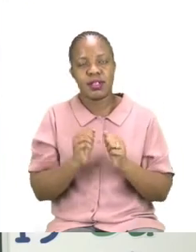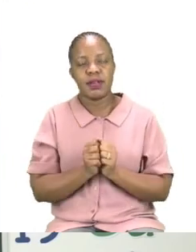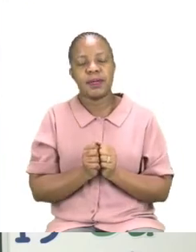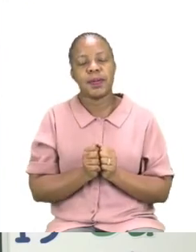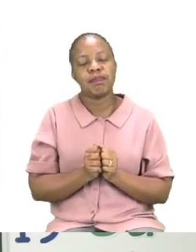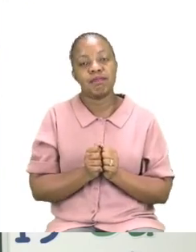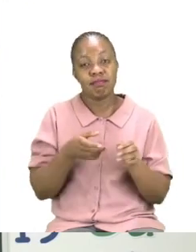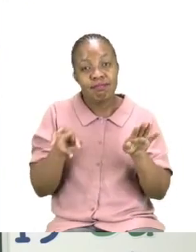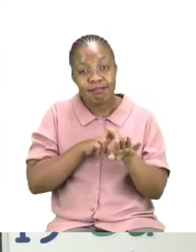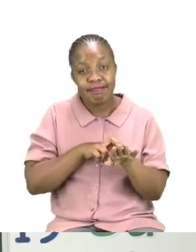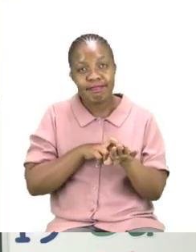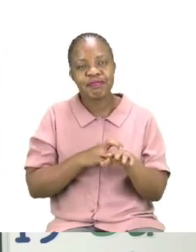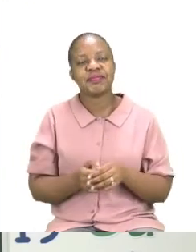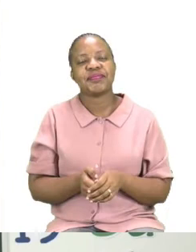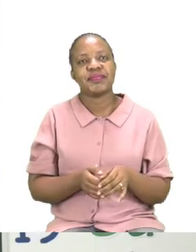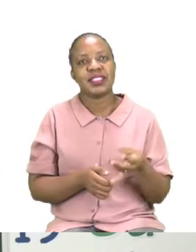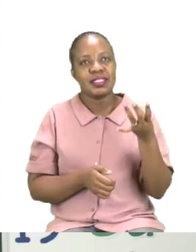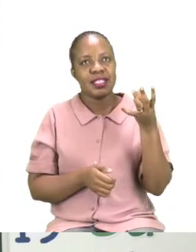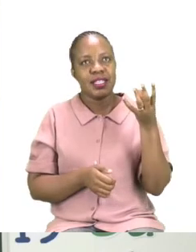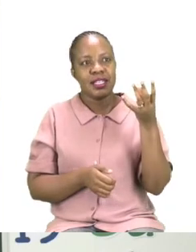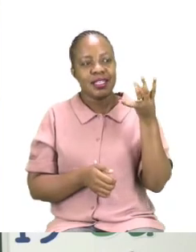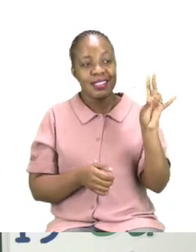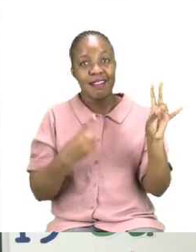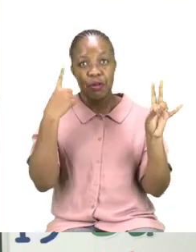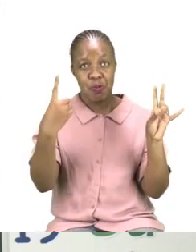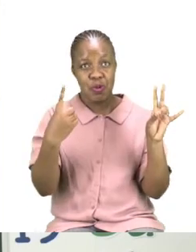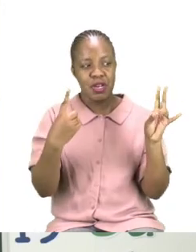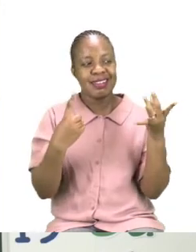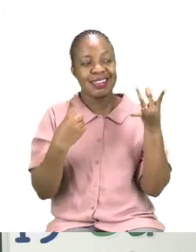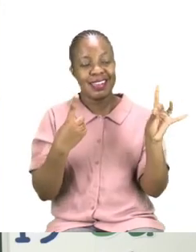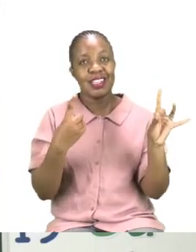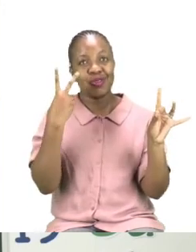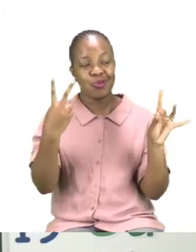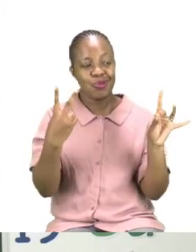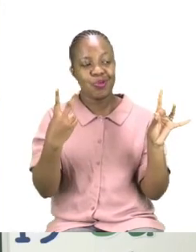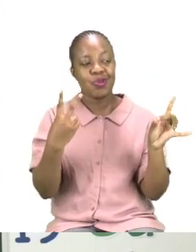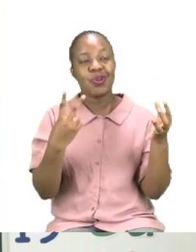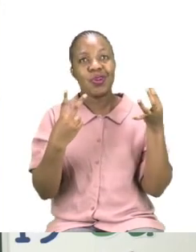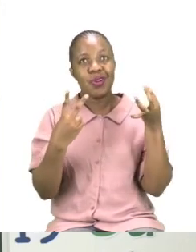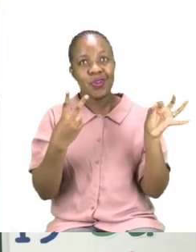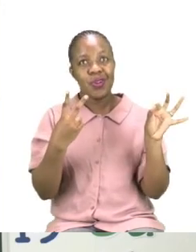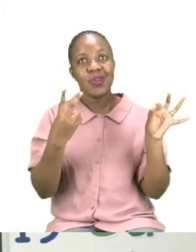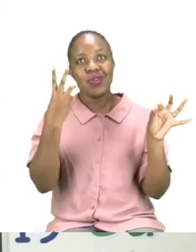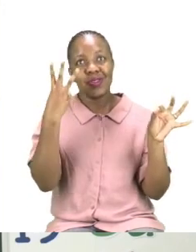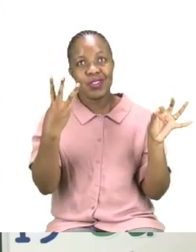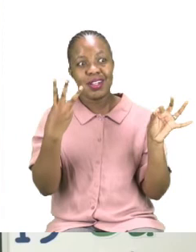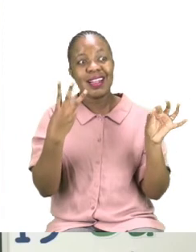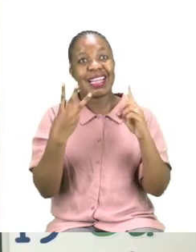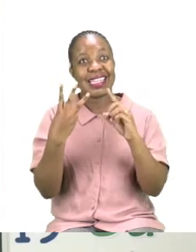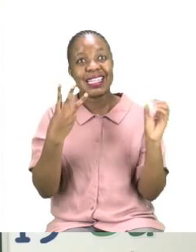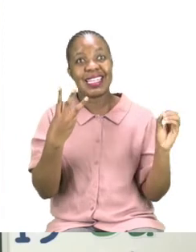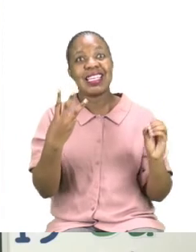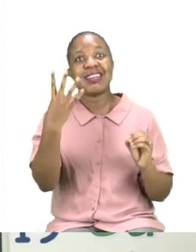ready, everyone? Let's go. 1, 2, 3, 4.